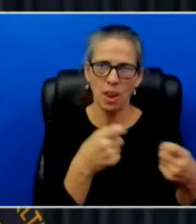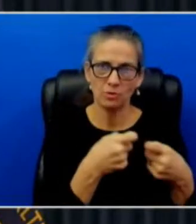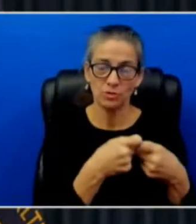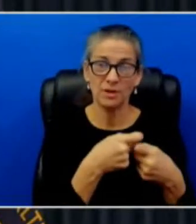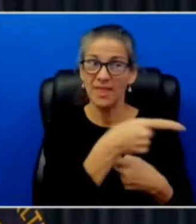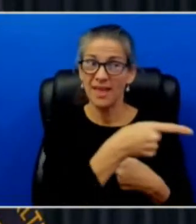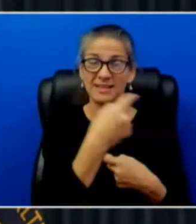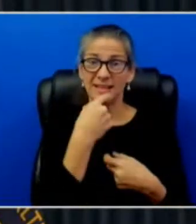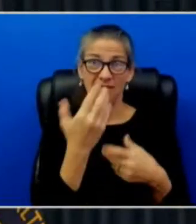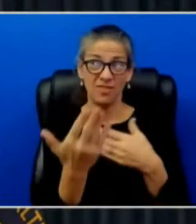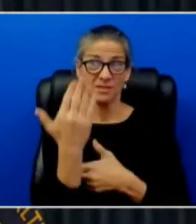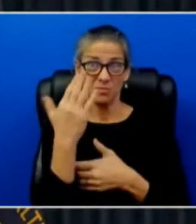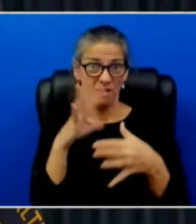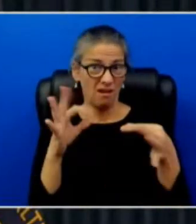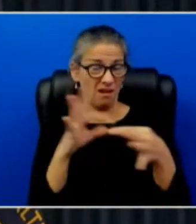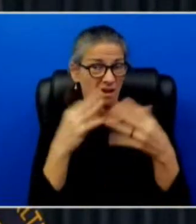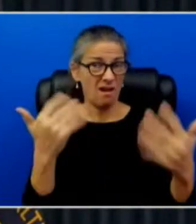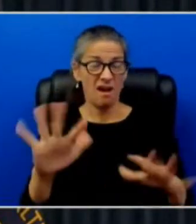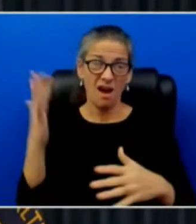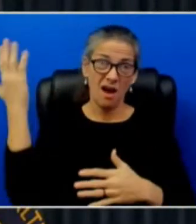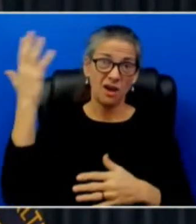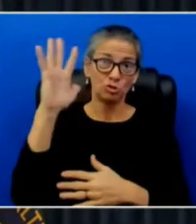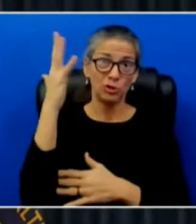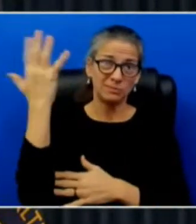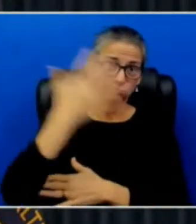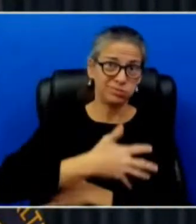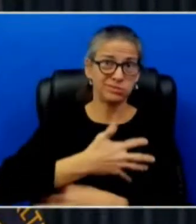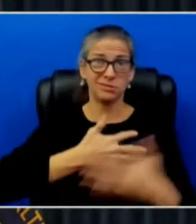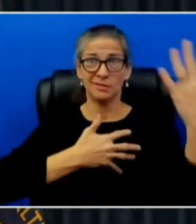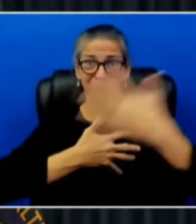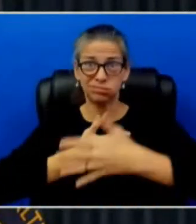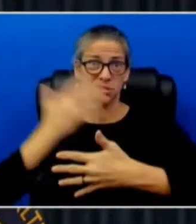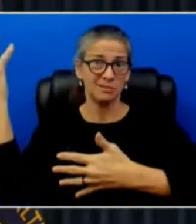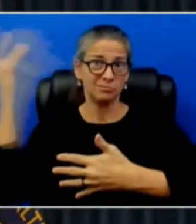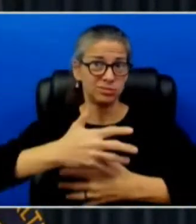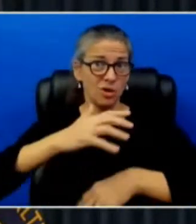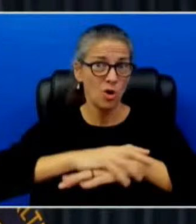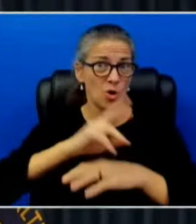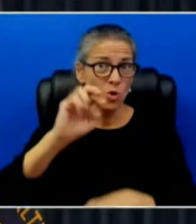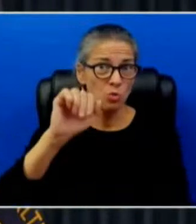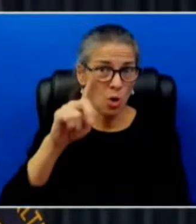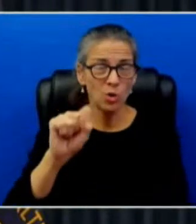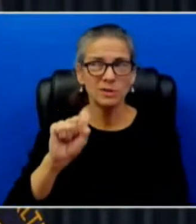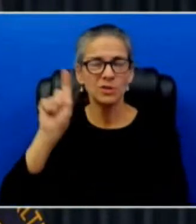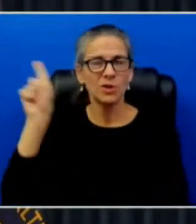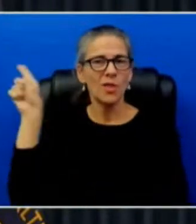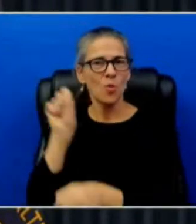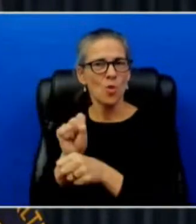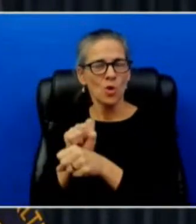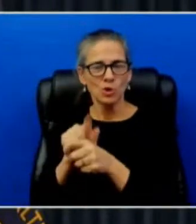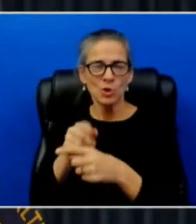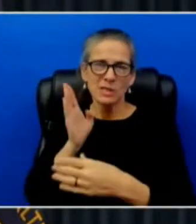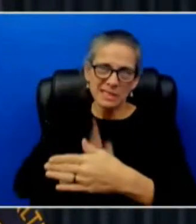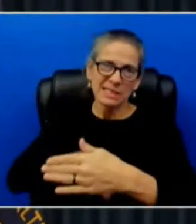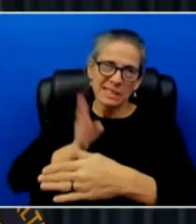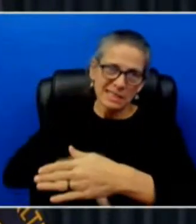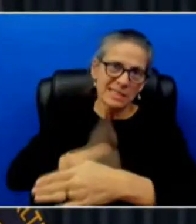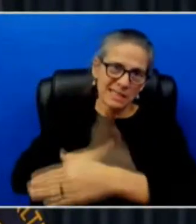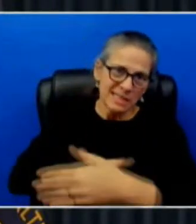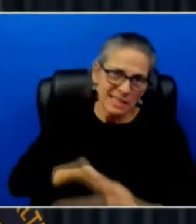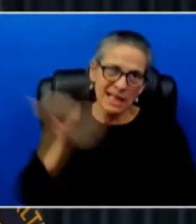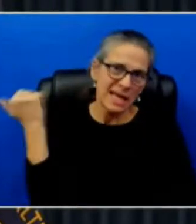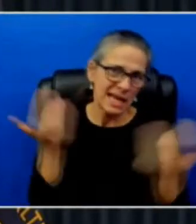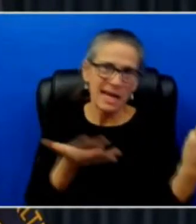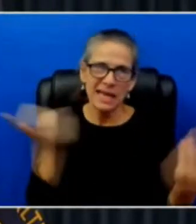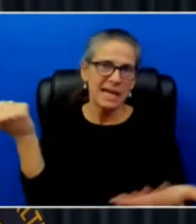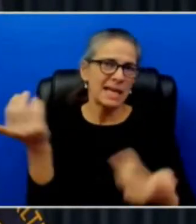morning across his roadways, and it's as road crews are doing everything they can to clear those paths. His utility outages are nearly